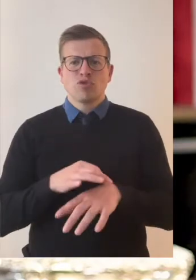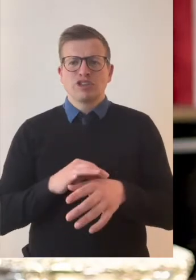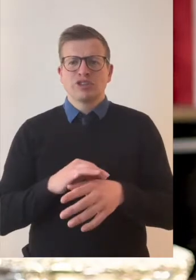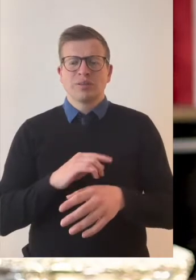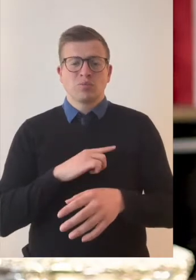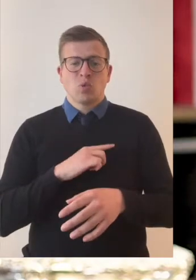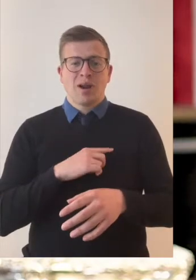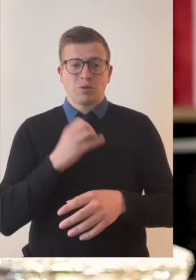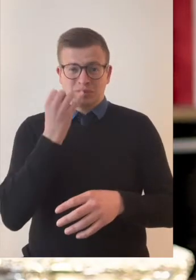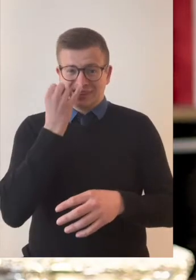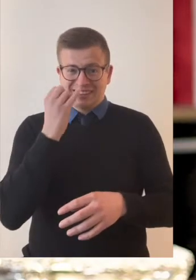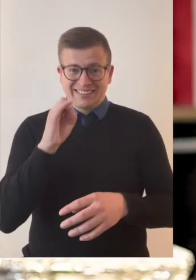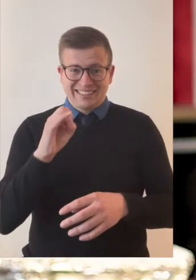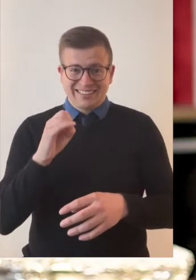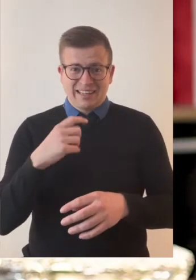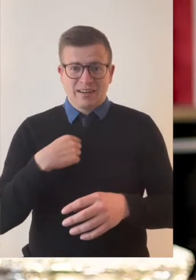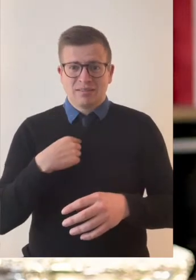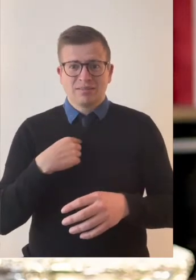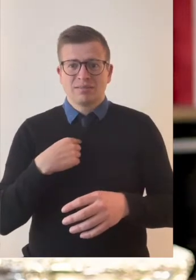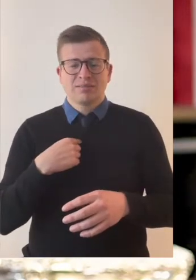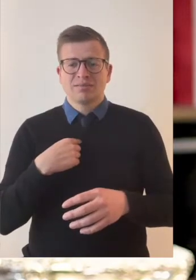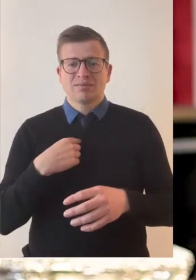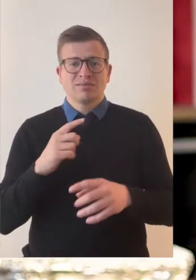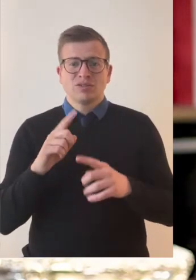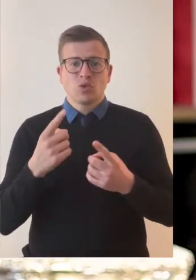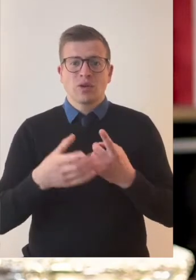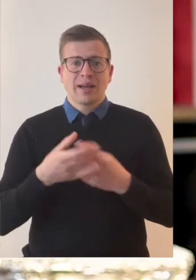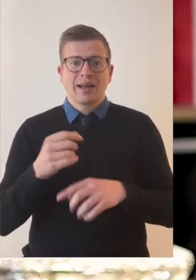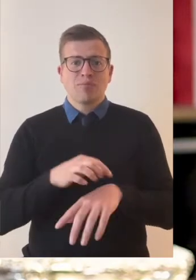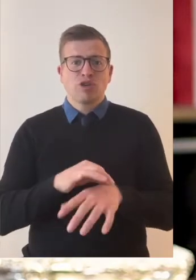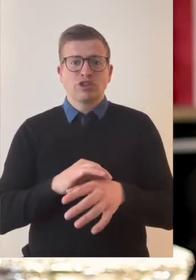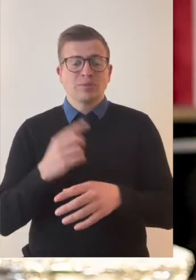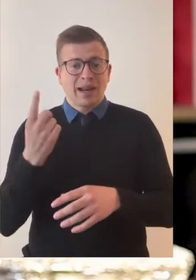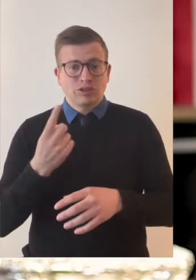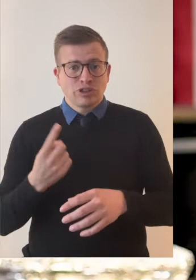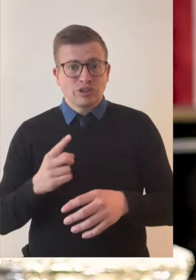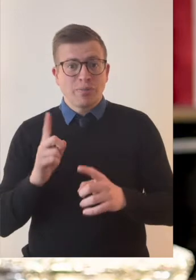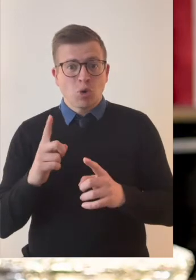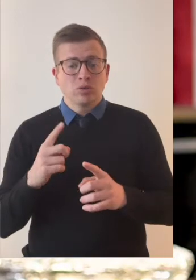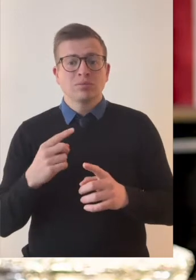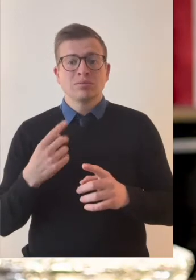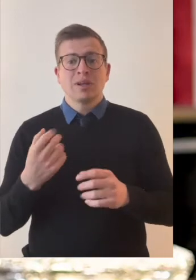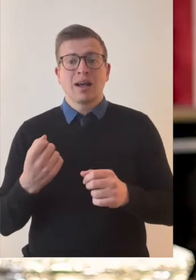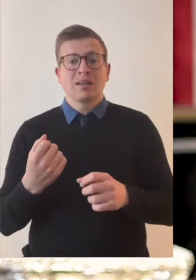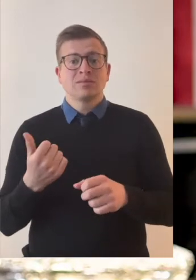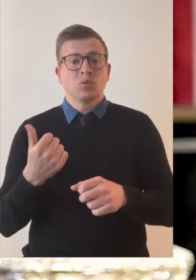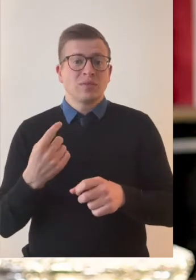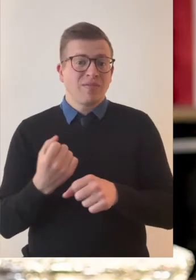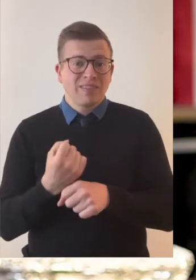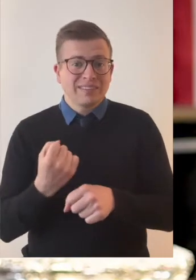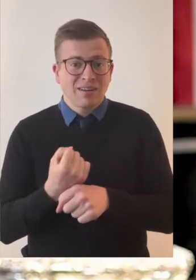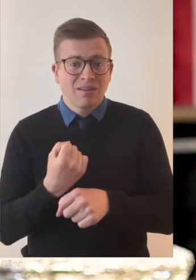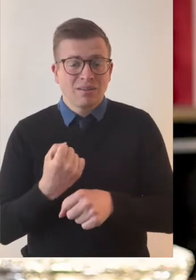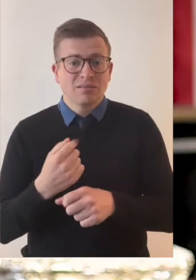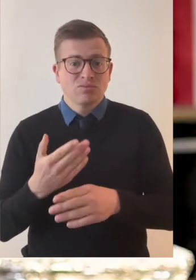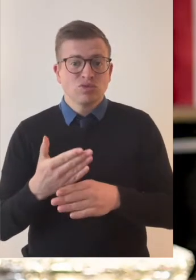I couldn't get an apprenticeship because I was only 16. I couldn't get an apprenticeship as an electrician, but I had one as a